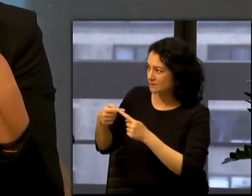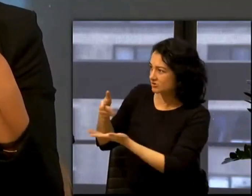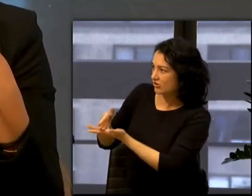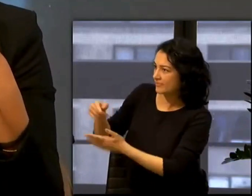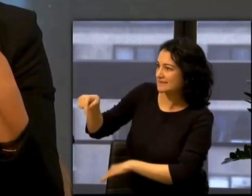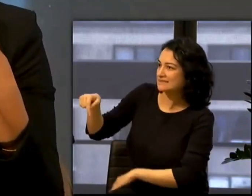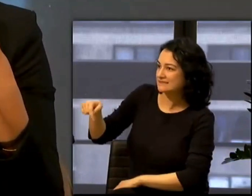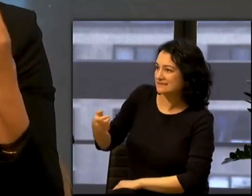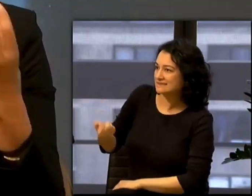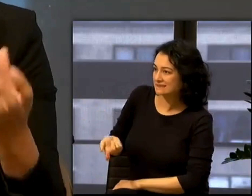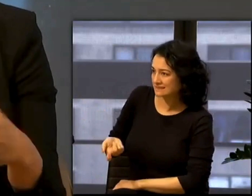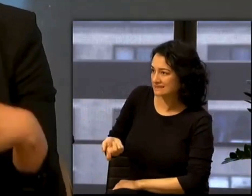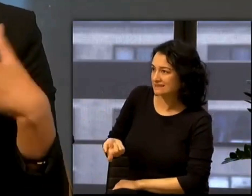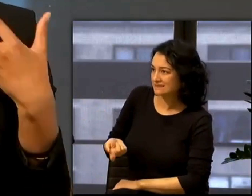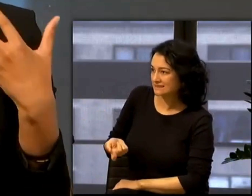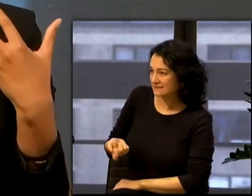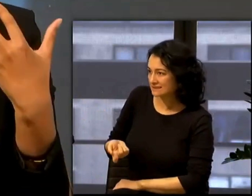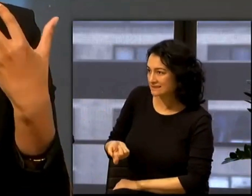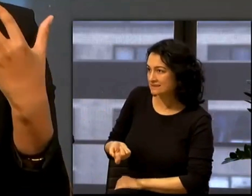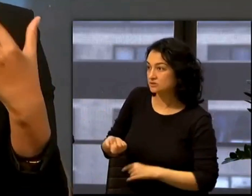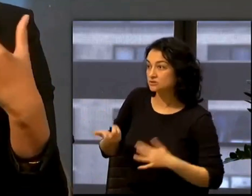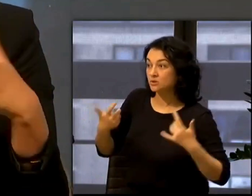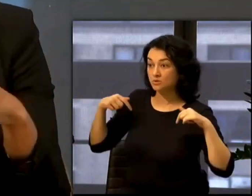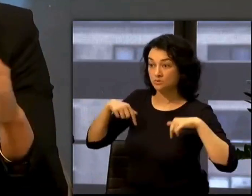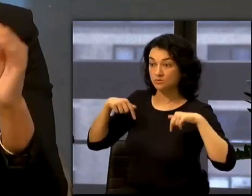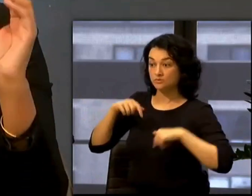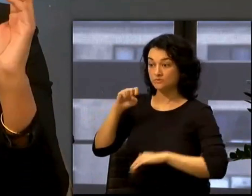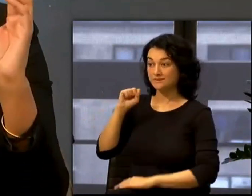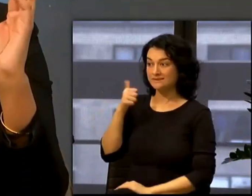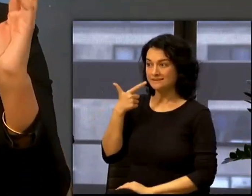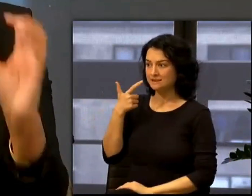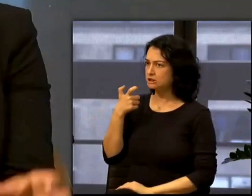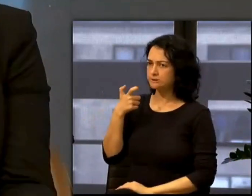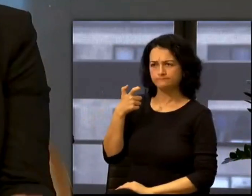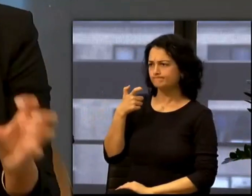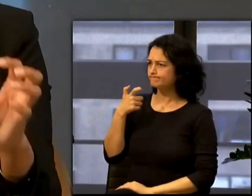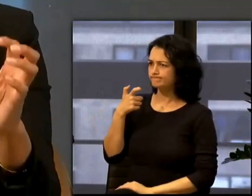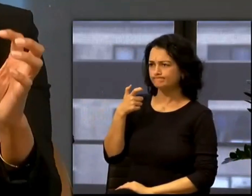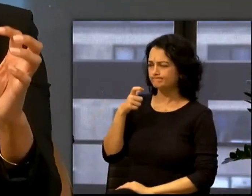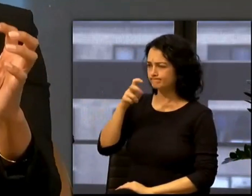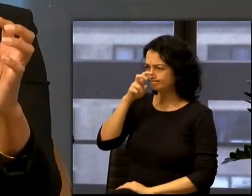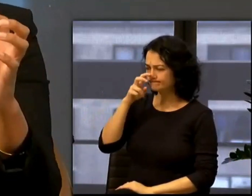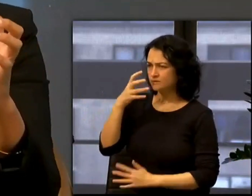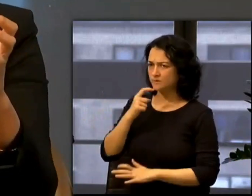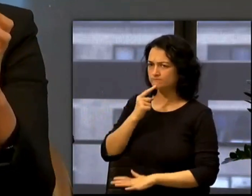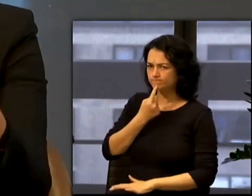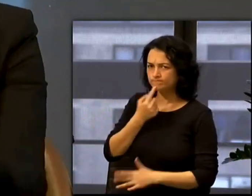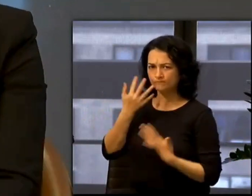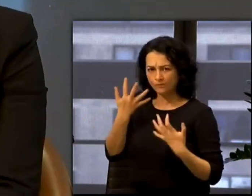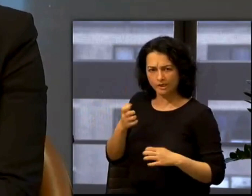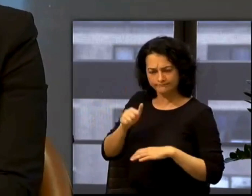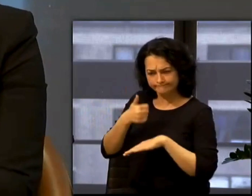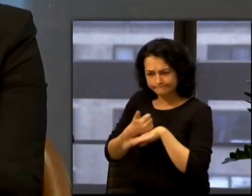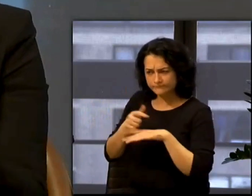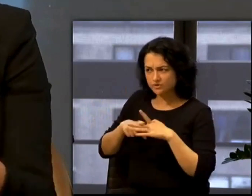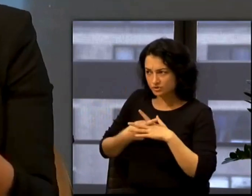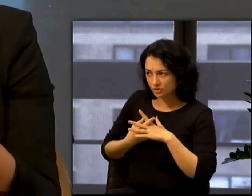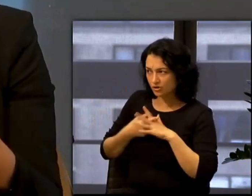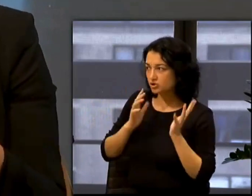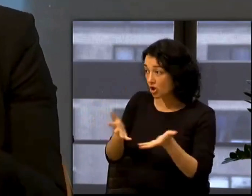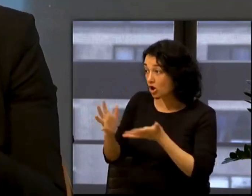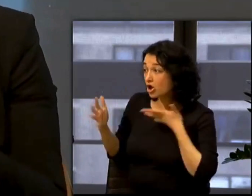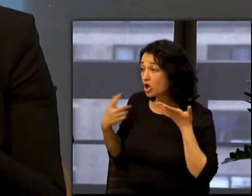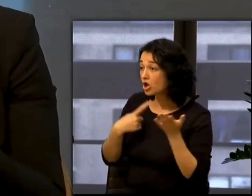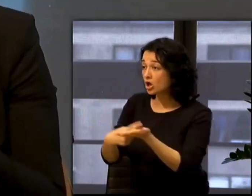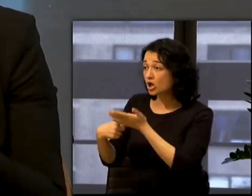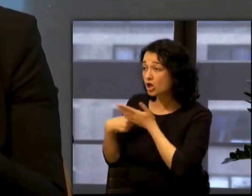difference between saying, we're looking for someone who has, X number of years in X role and